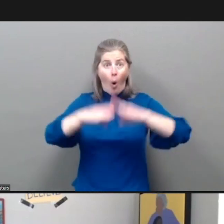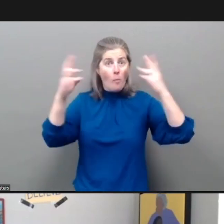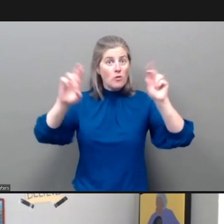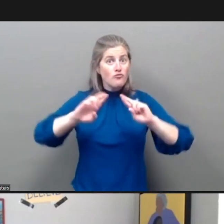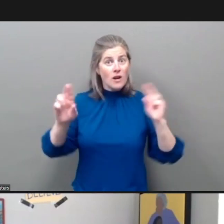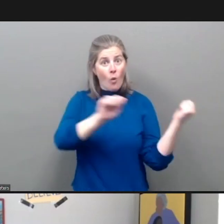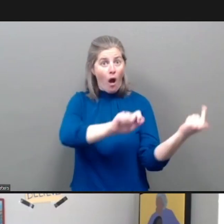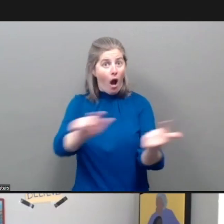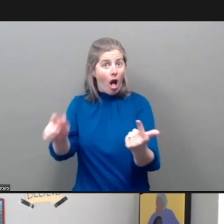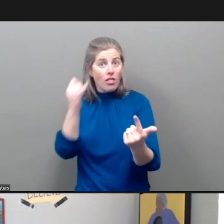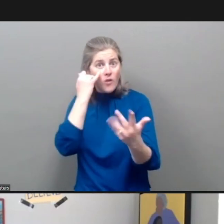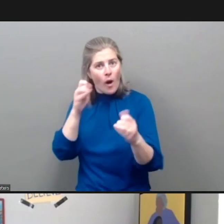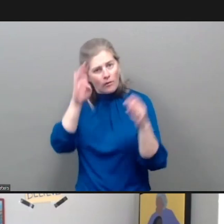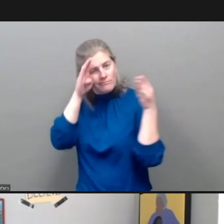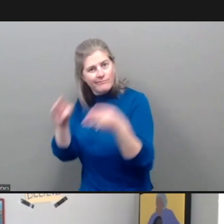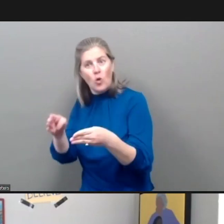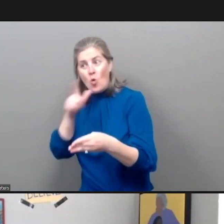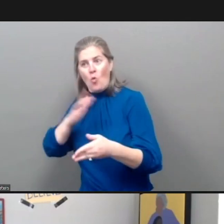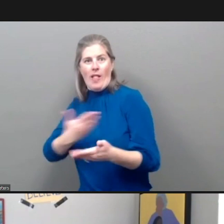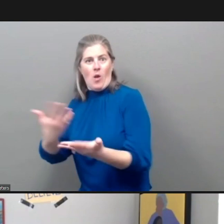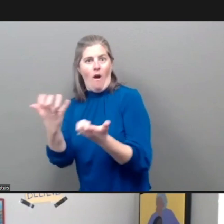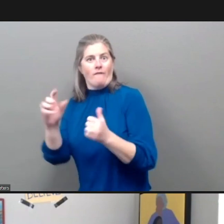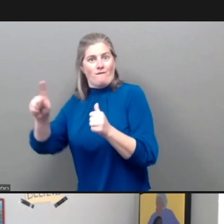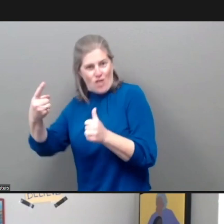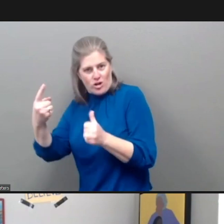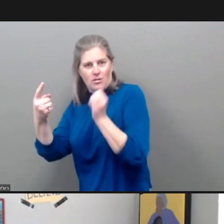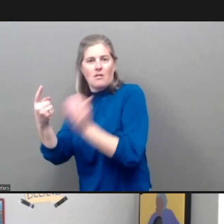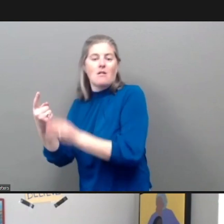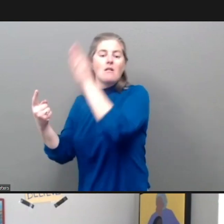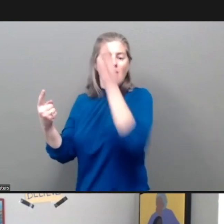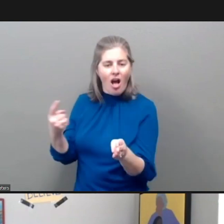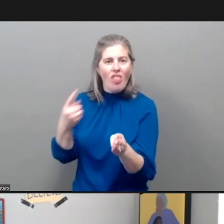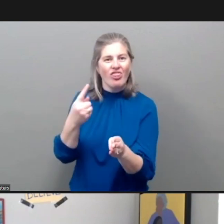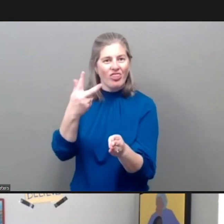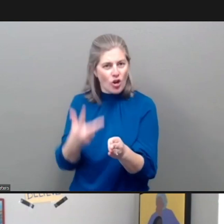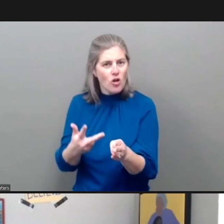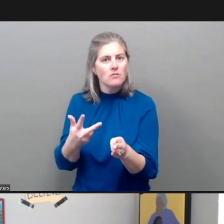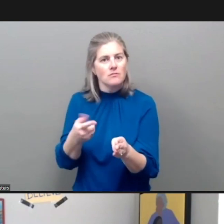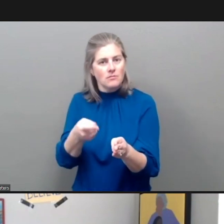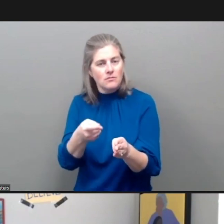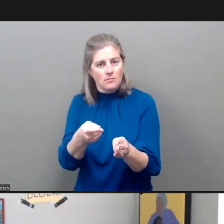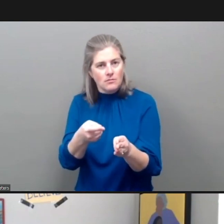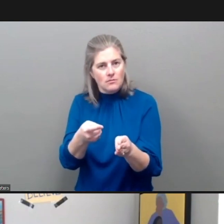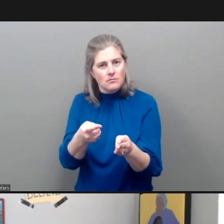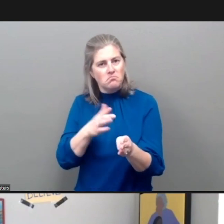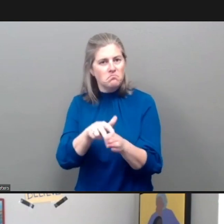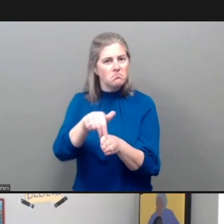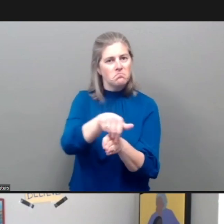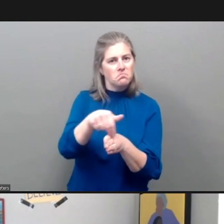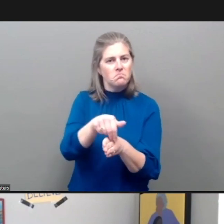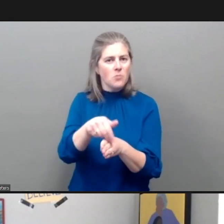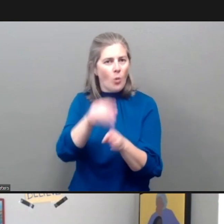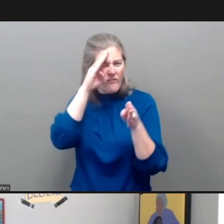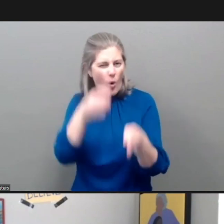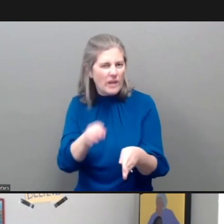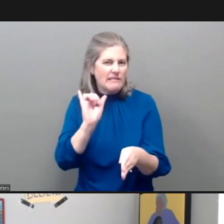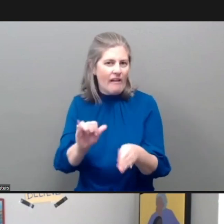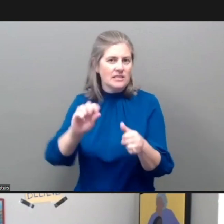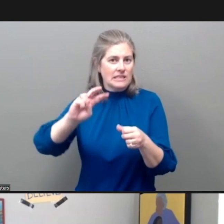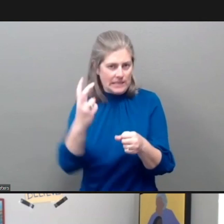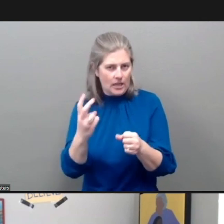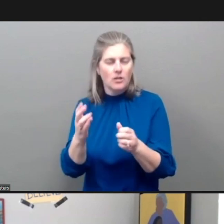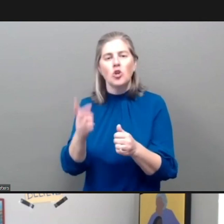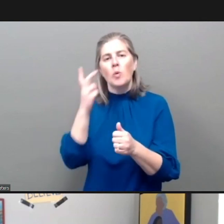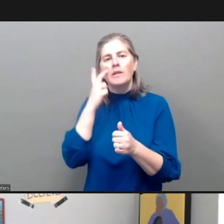business, vaccinating that third of people who really want to get their kids vaccinated as soon as they can. So you'll see